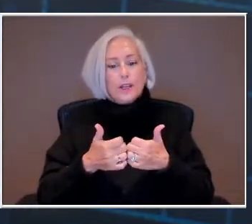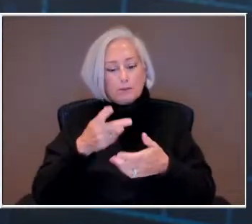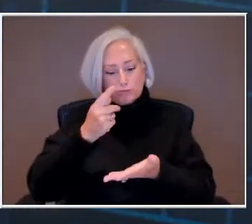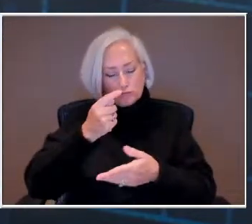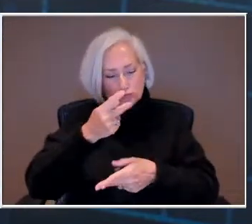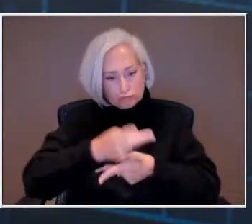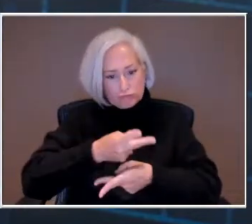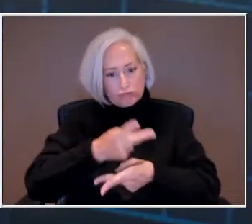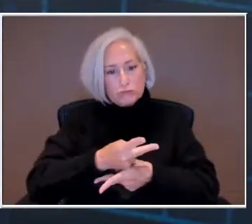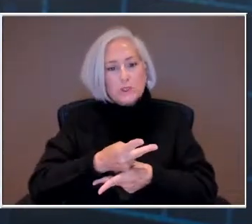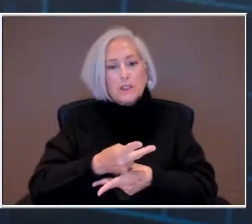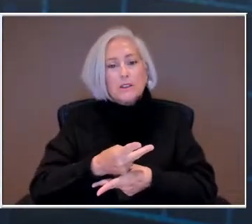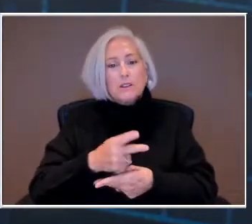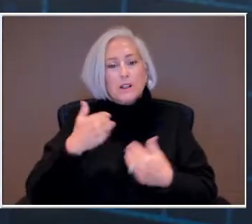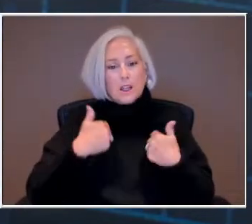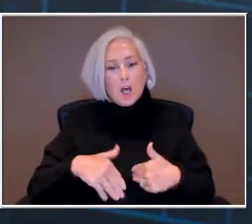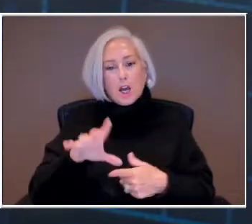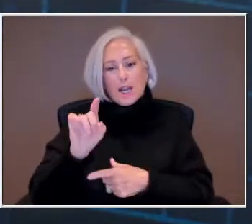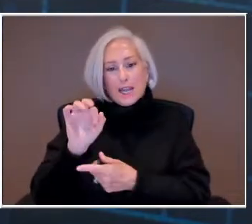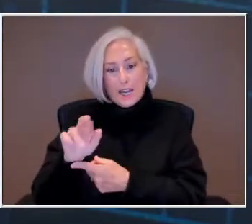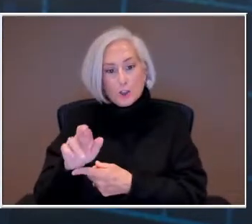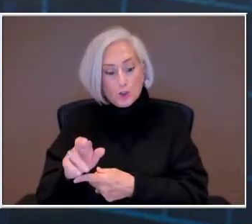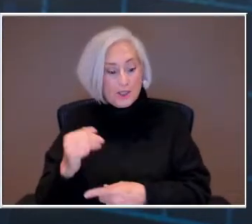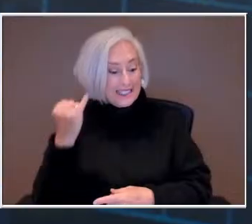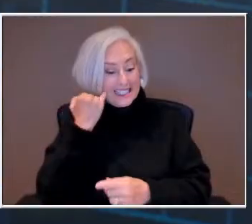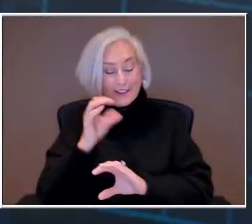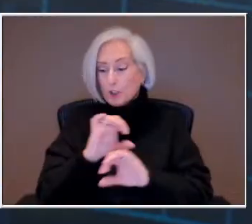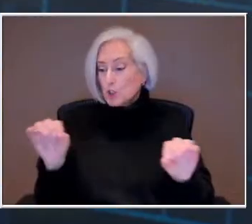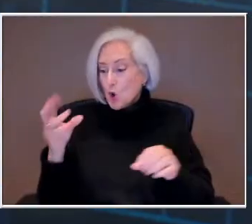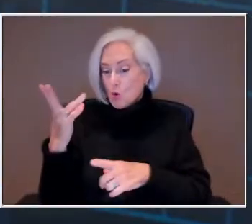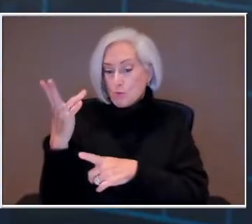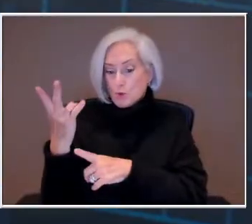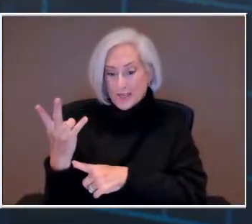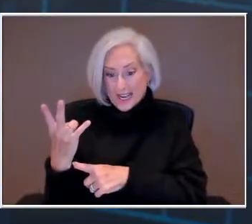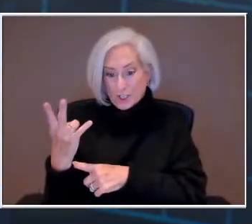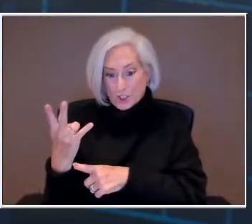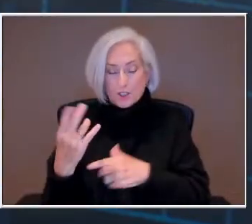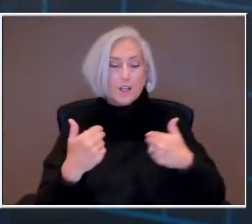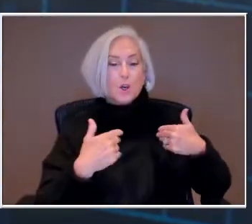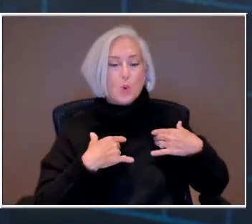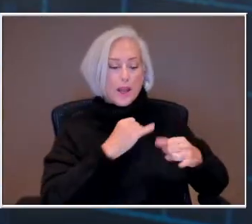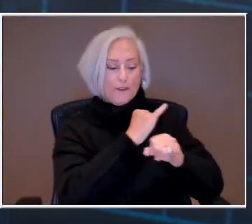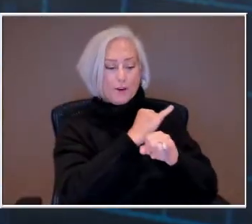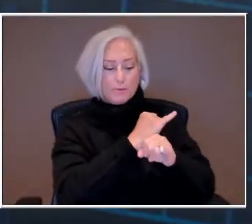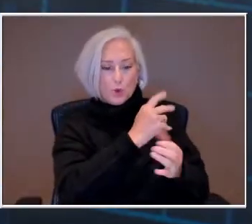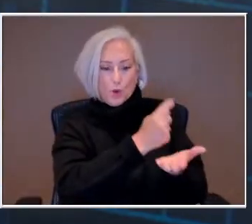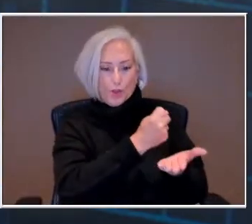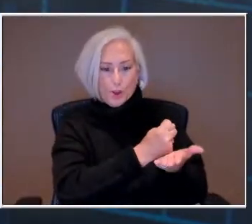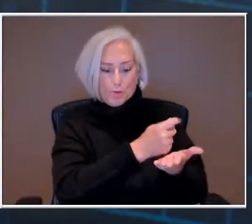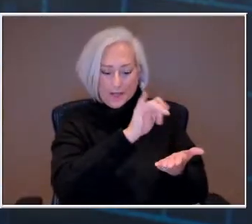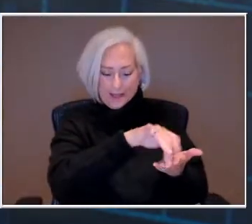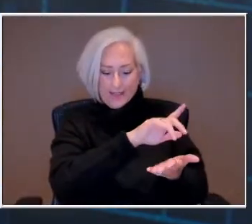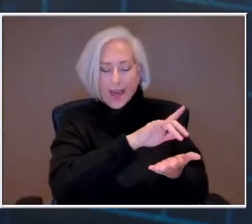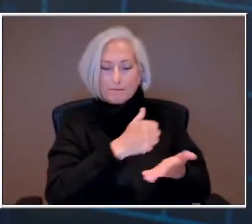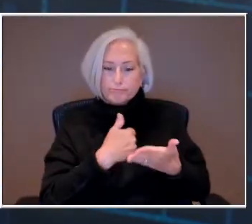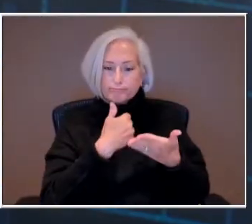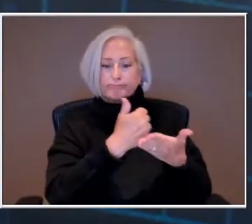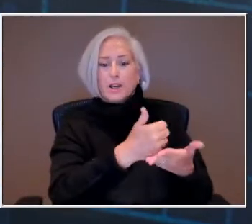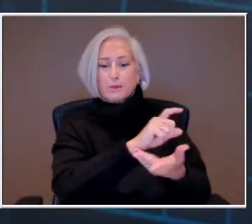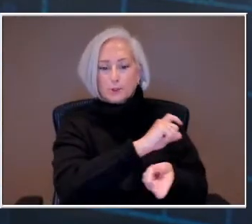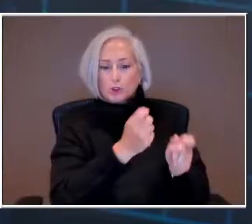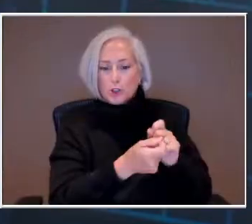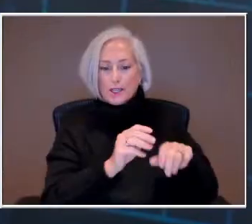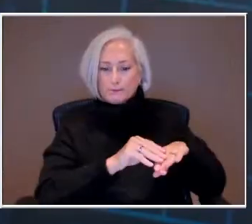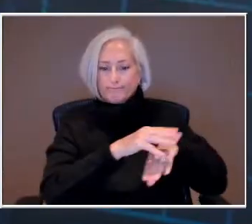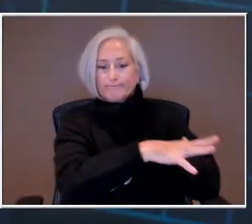a mutation, we now have immunotherapy, and that's also changed the course of disease a lot of these patients. So definitely based